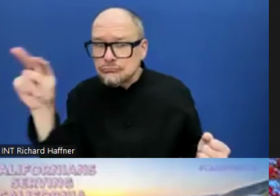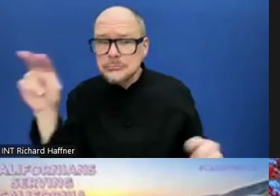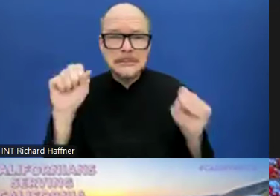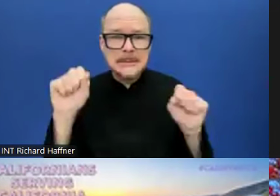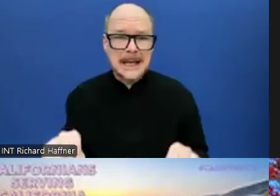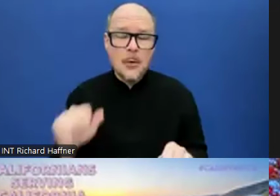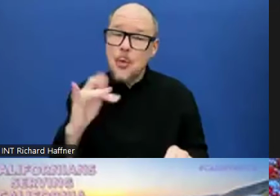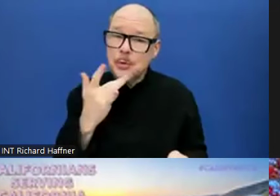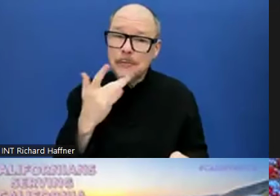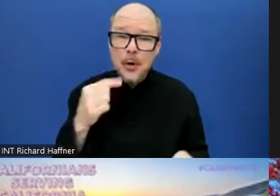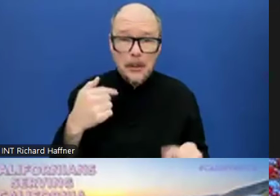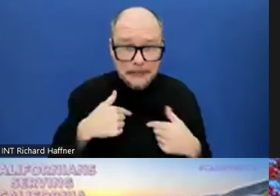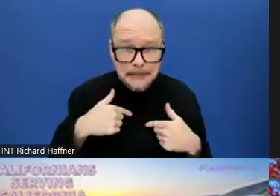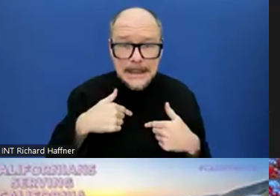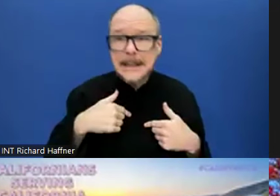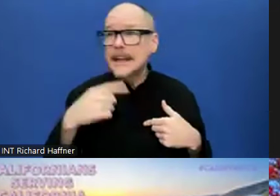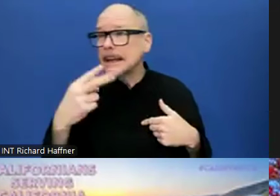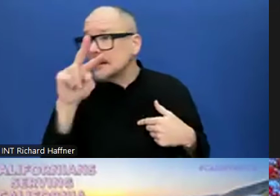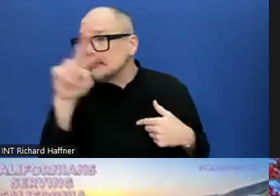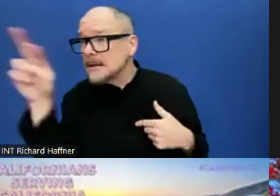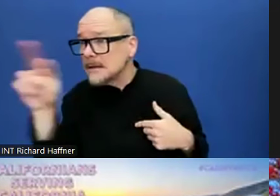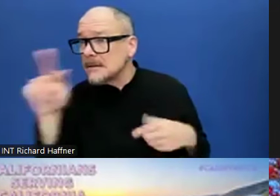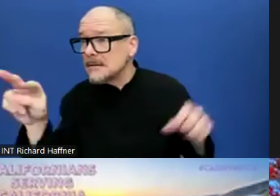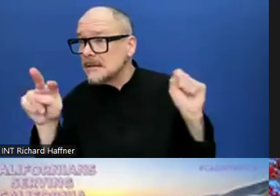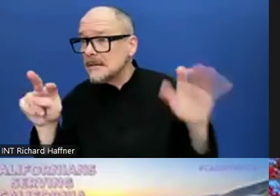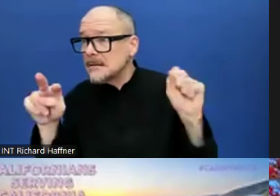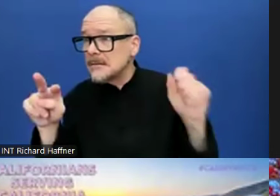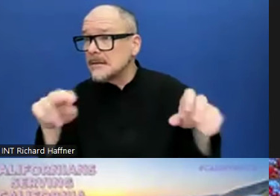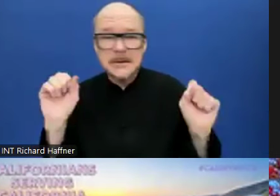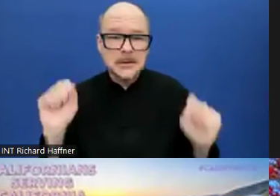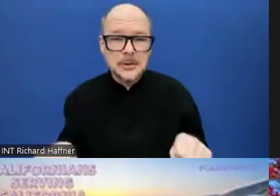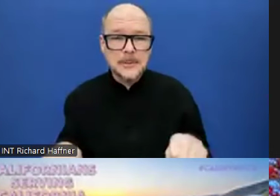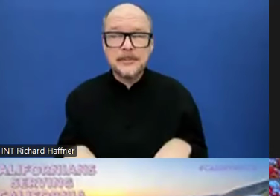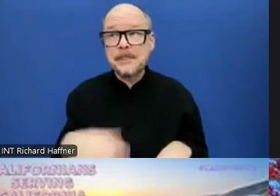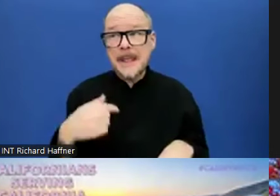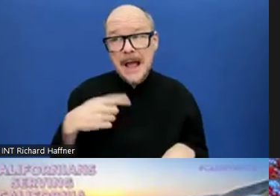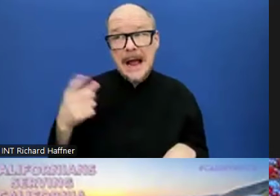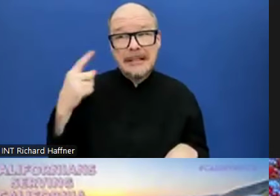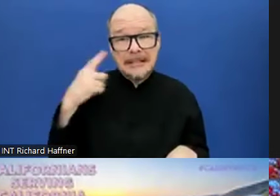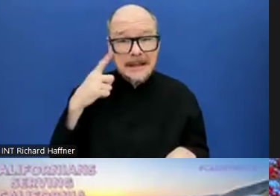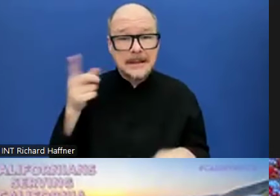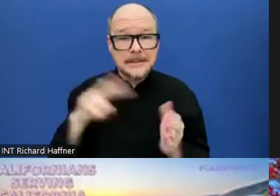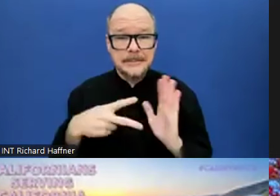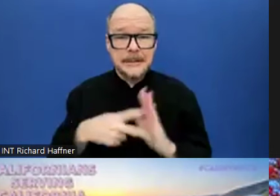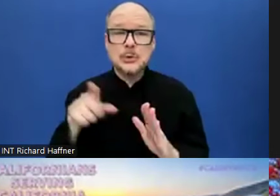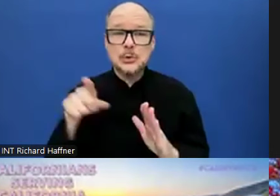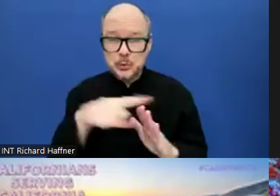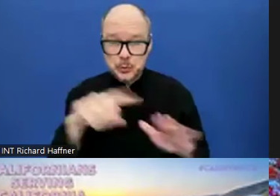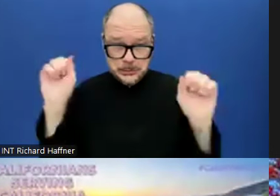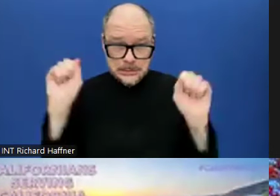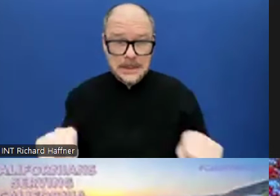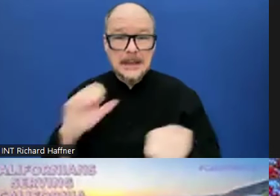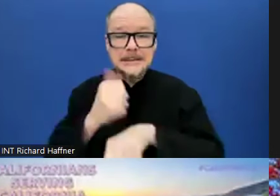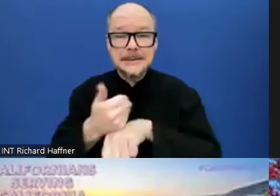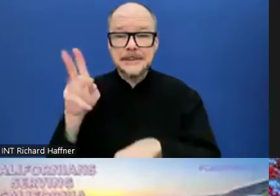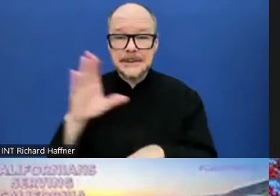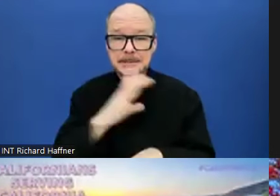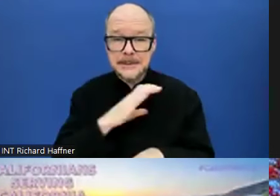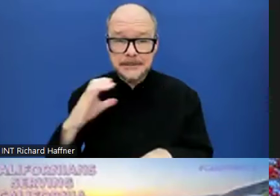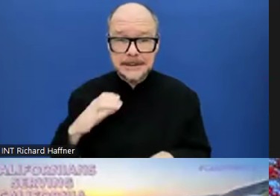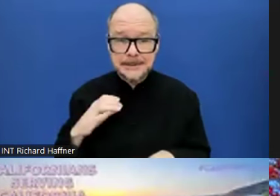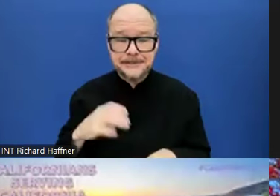like. I would paraphrase the excerpt to say, you may form a subcommittee if your